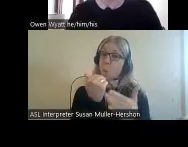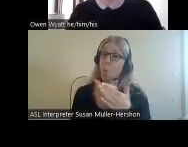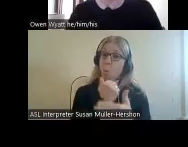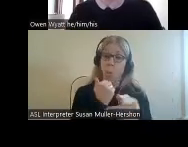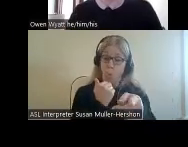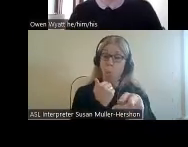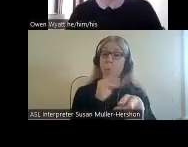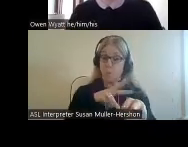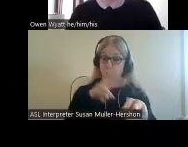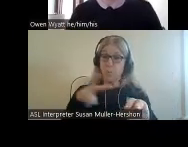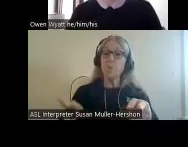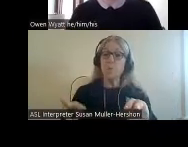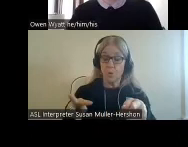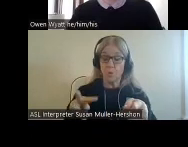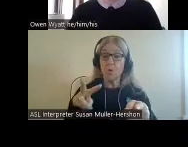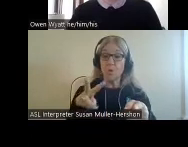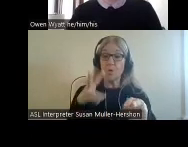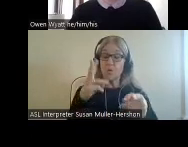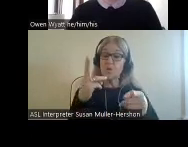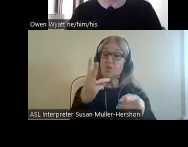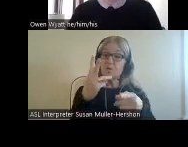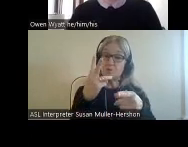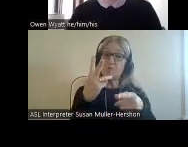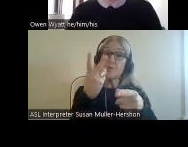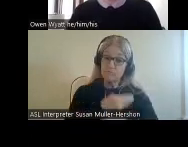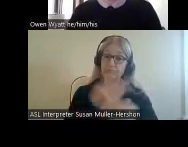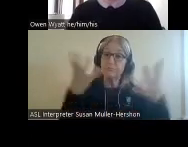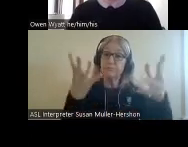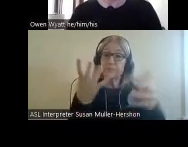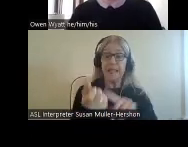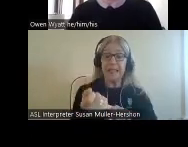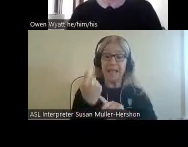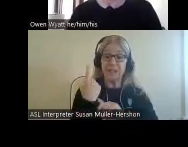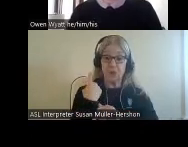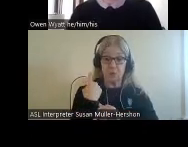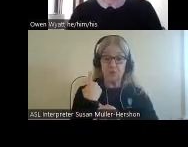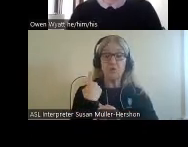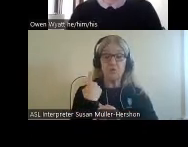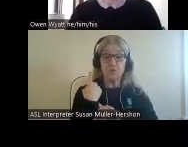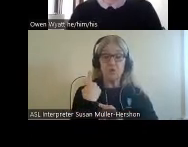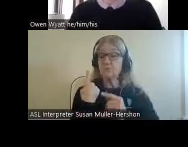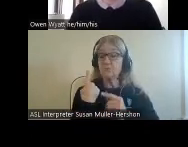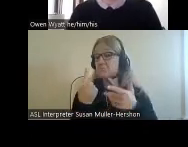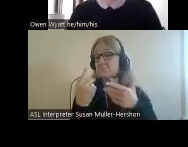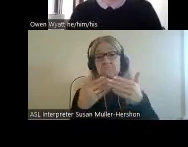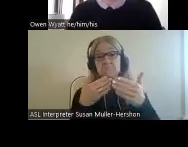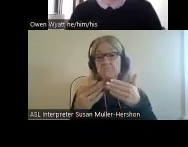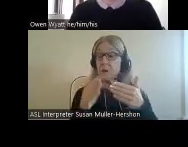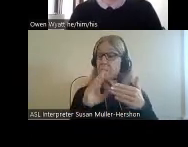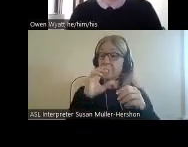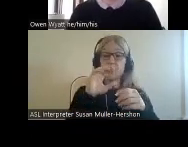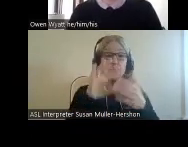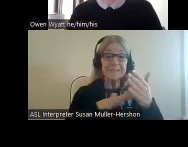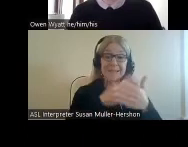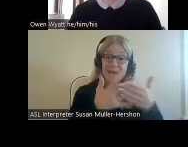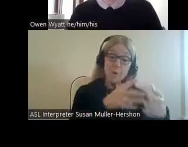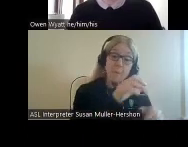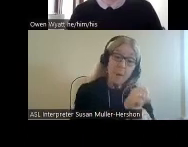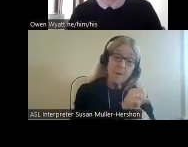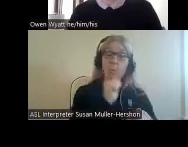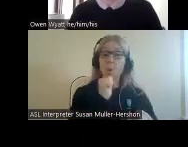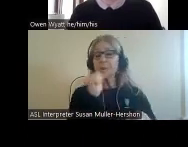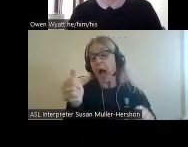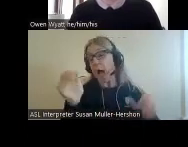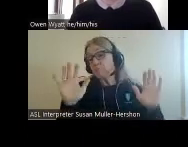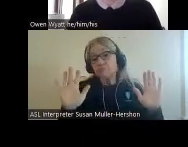We unveiled it last year. And whether you schedule an appointment with us or not, I